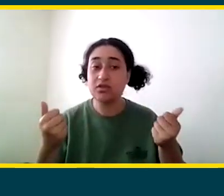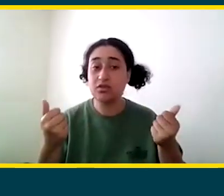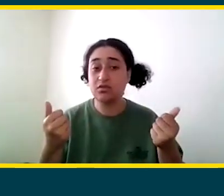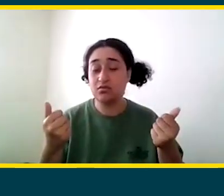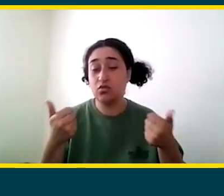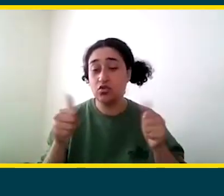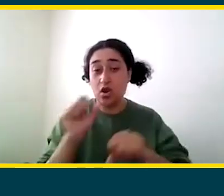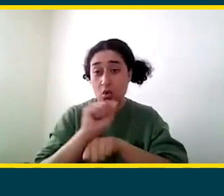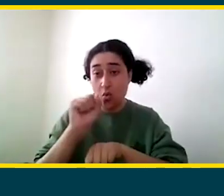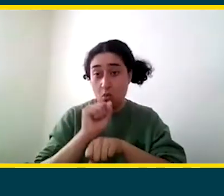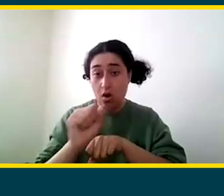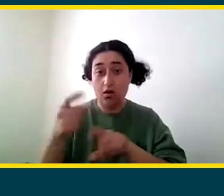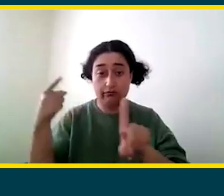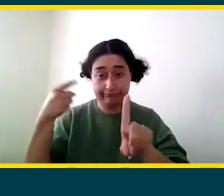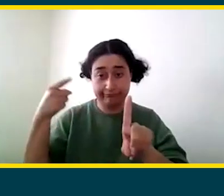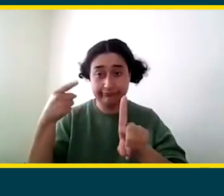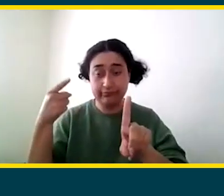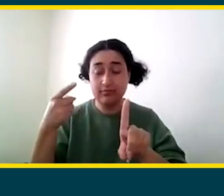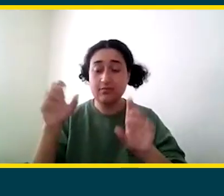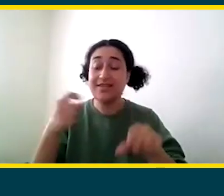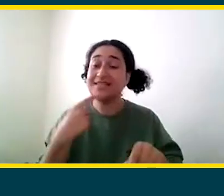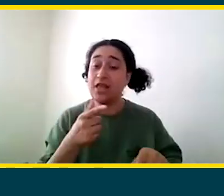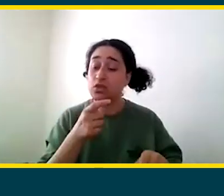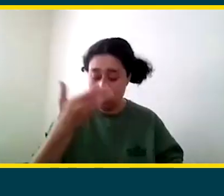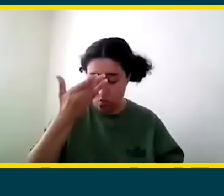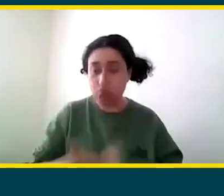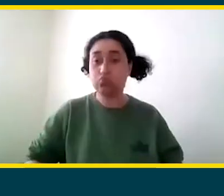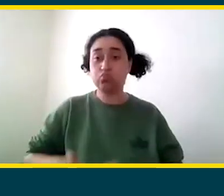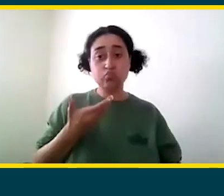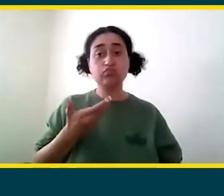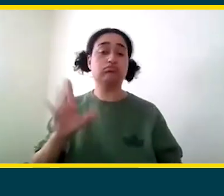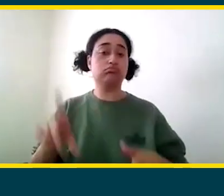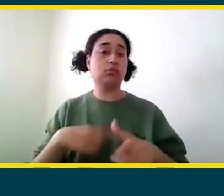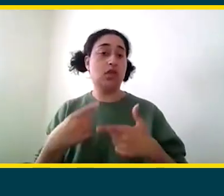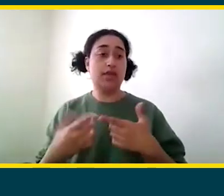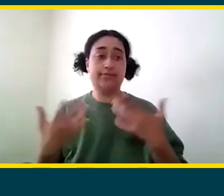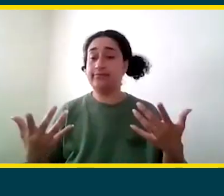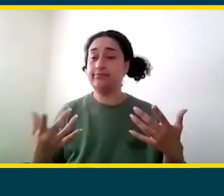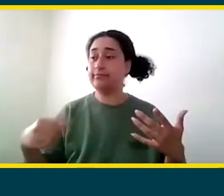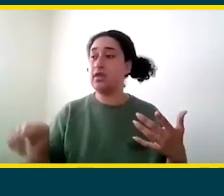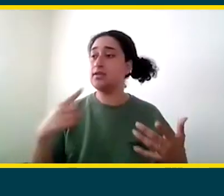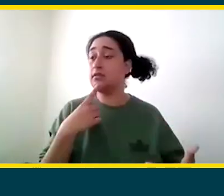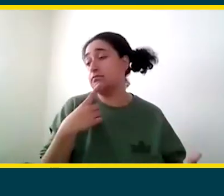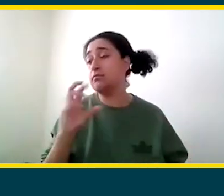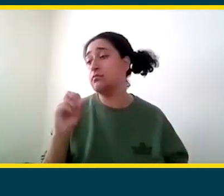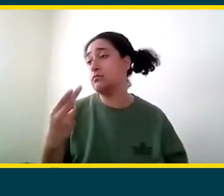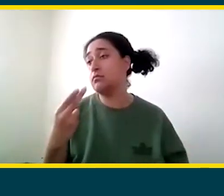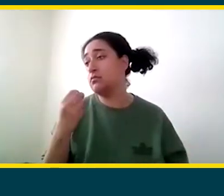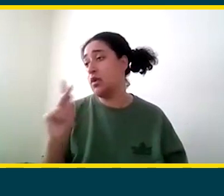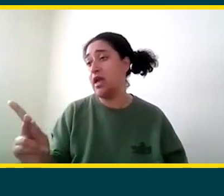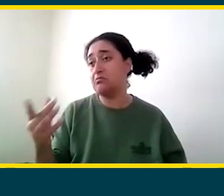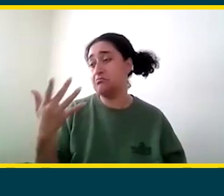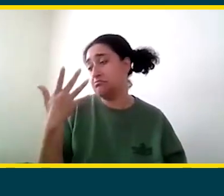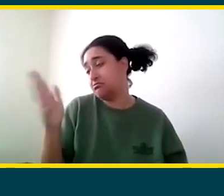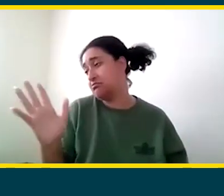is just being able to say, this is who I am. And then you're just, they're like, oh, okay, no big deal. That kind